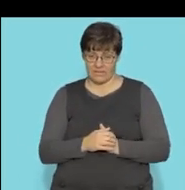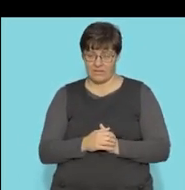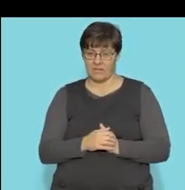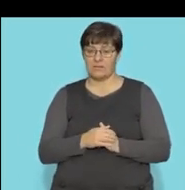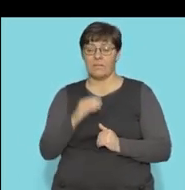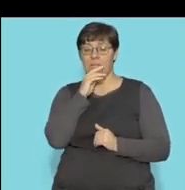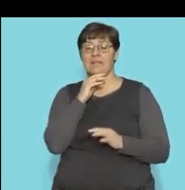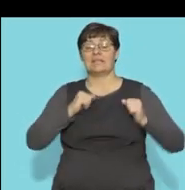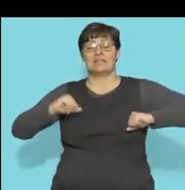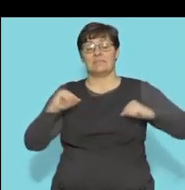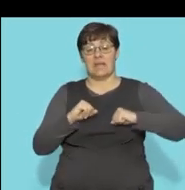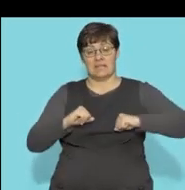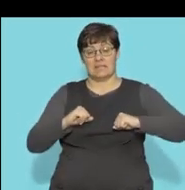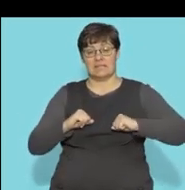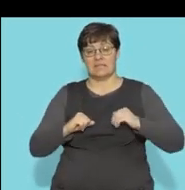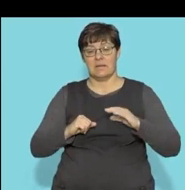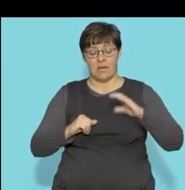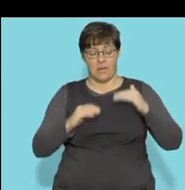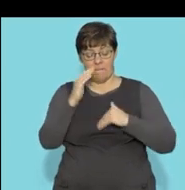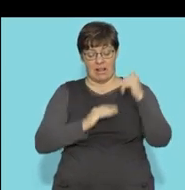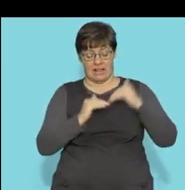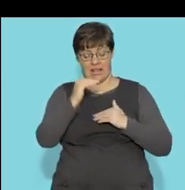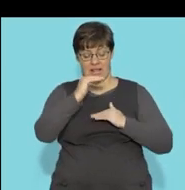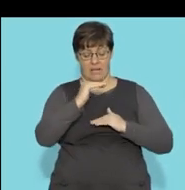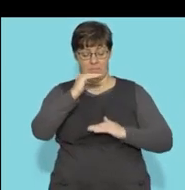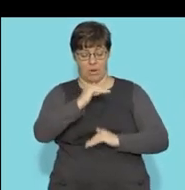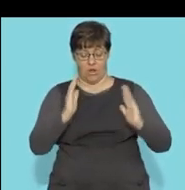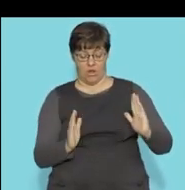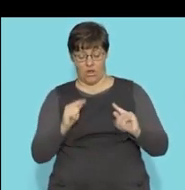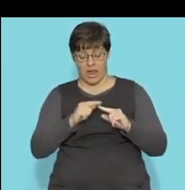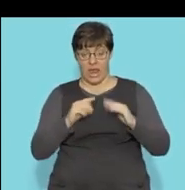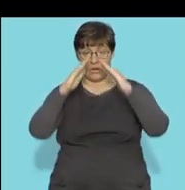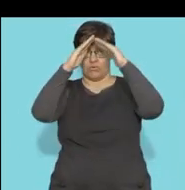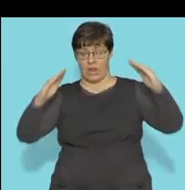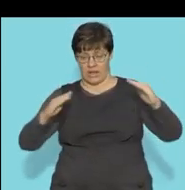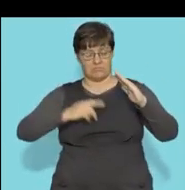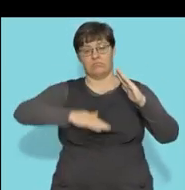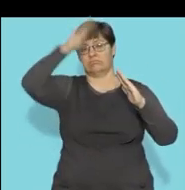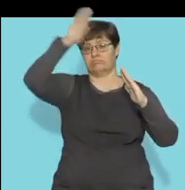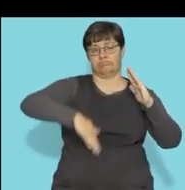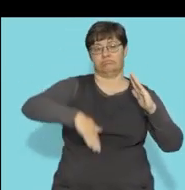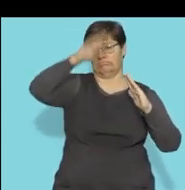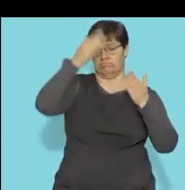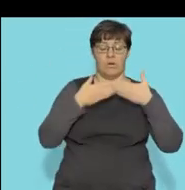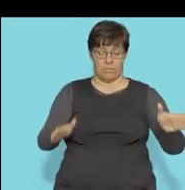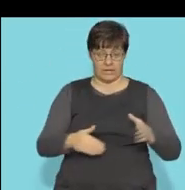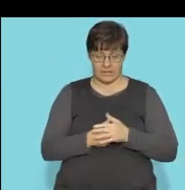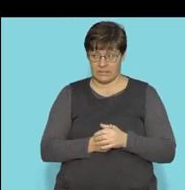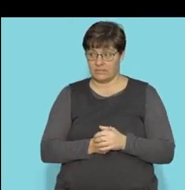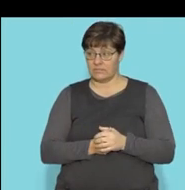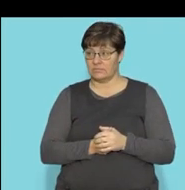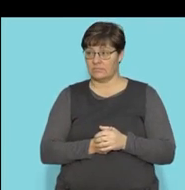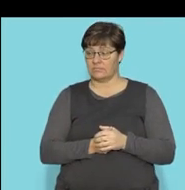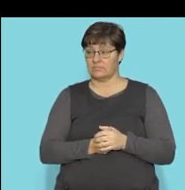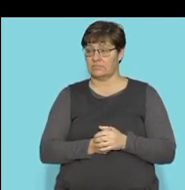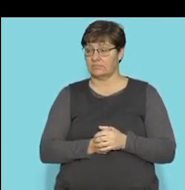essentially it just means that the space between the building and the rest of the room is open. So